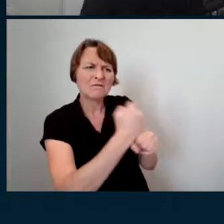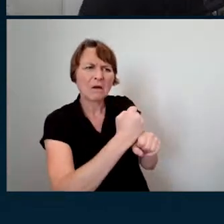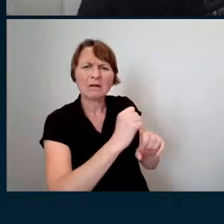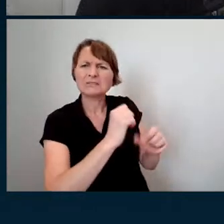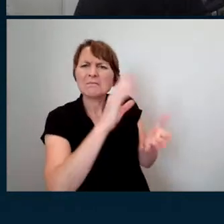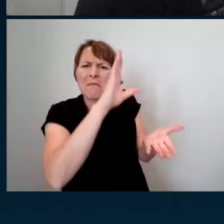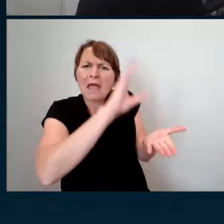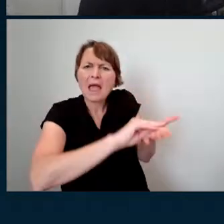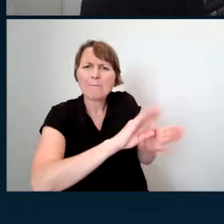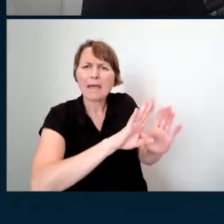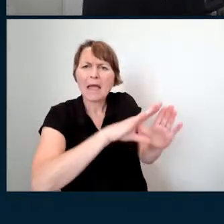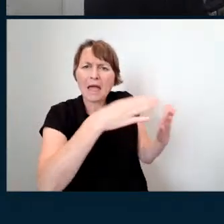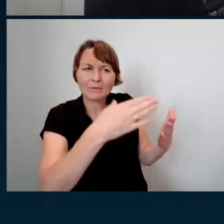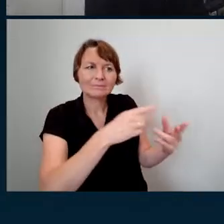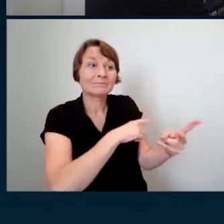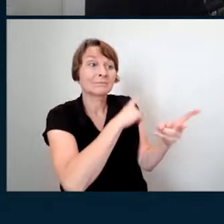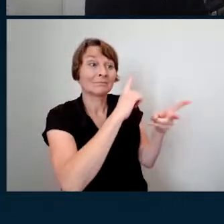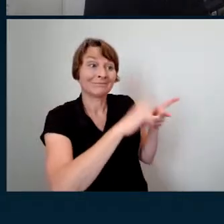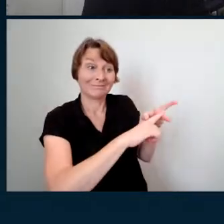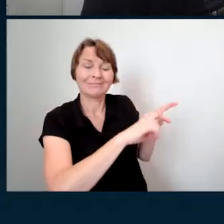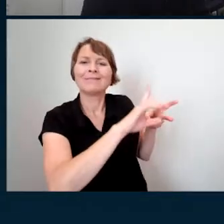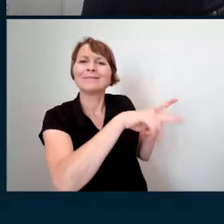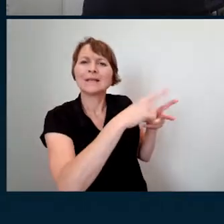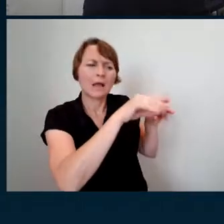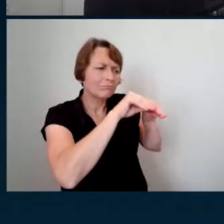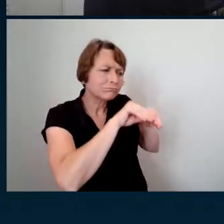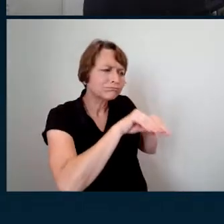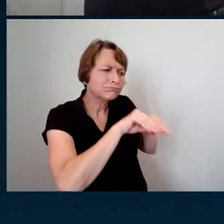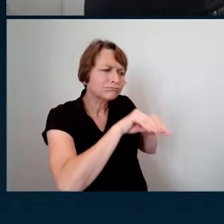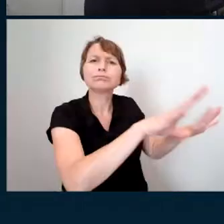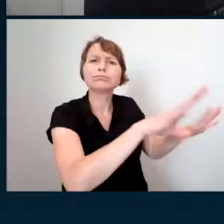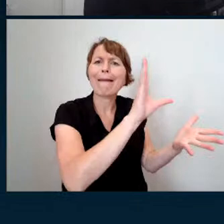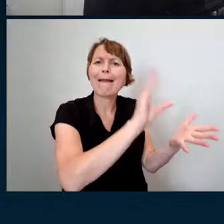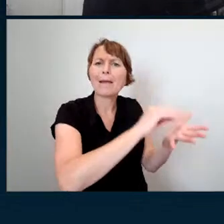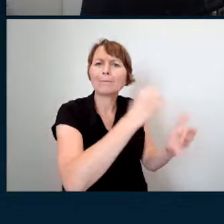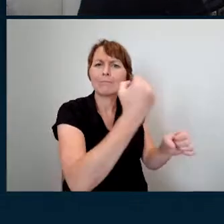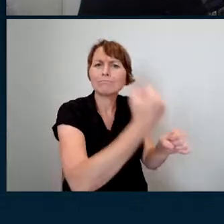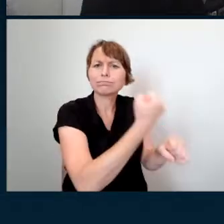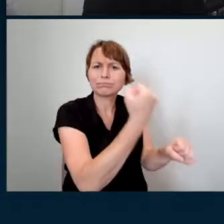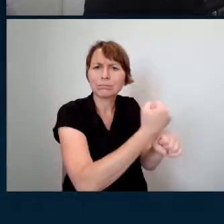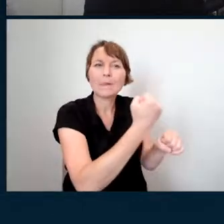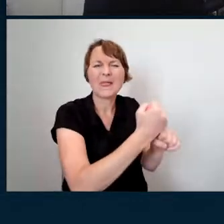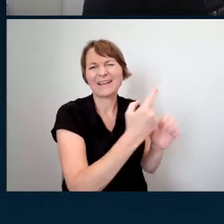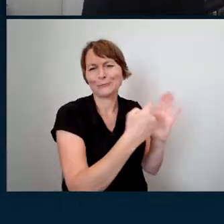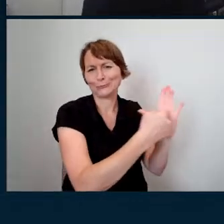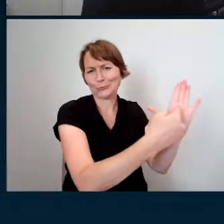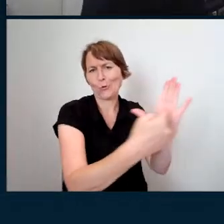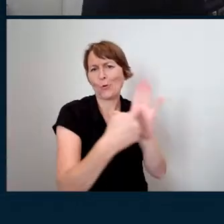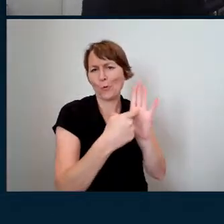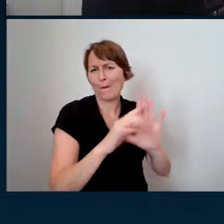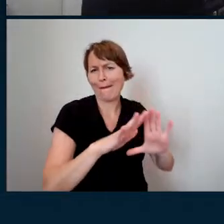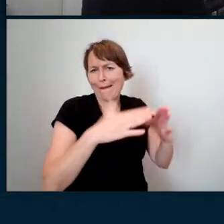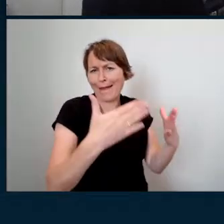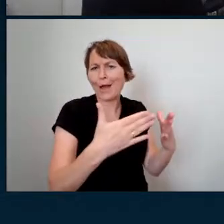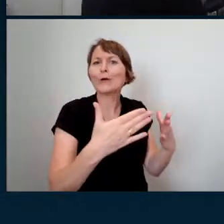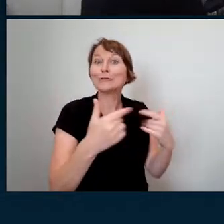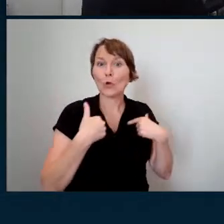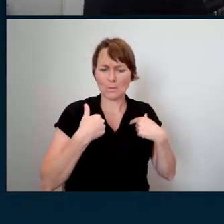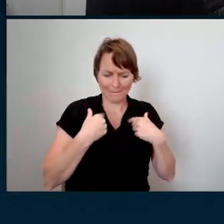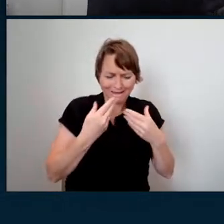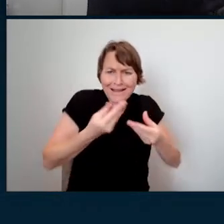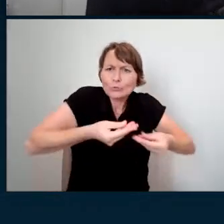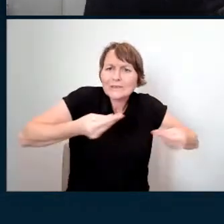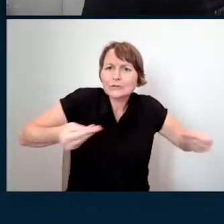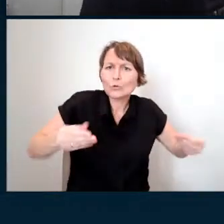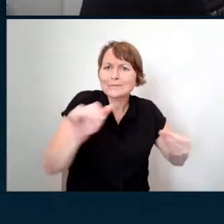apps. And in the end, I have a little showcase with a function app I wrote that can clean up my Azure resources. And it's a bit more